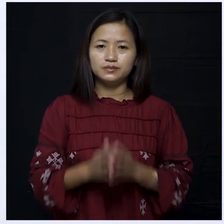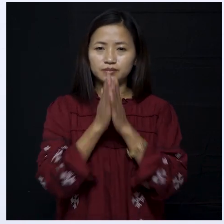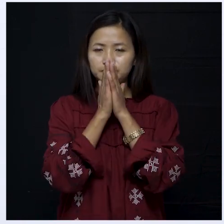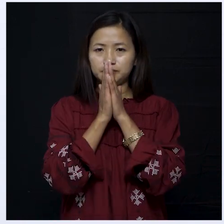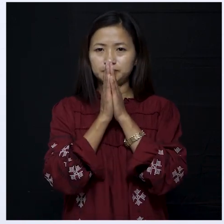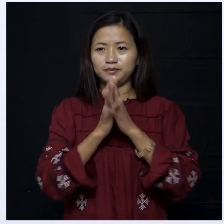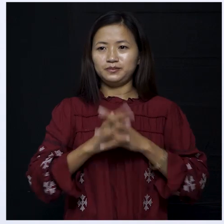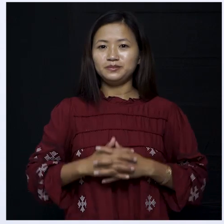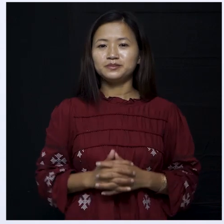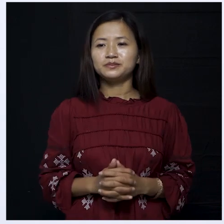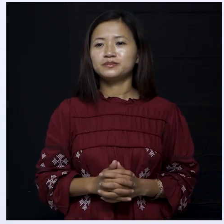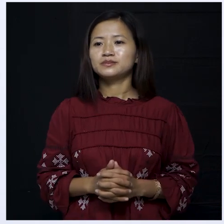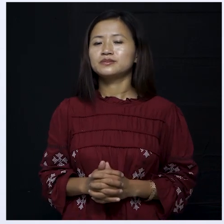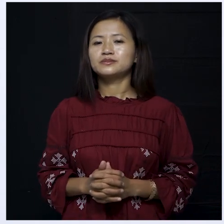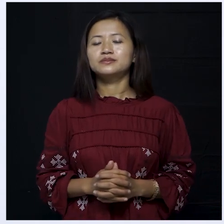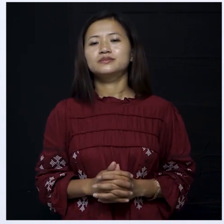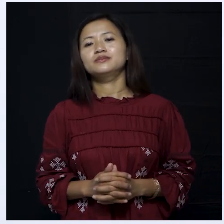Okay.